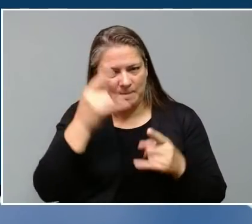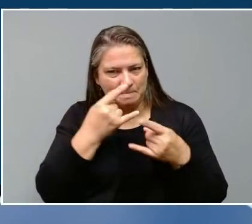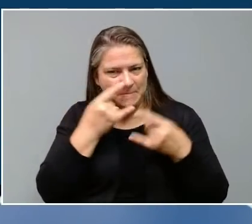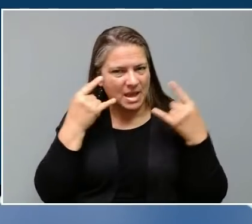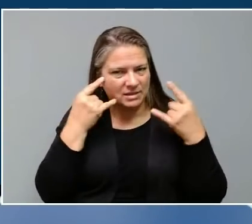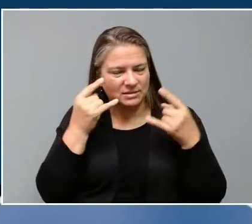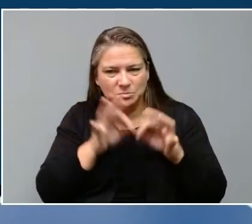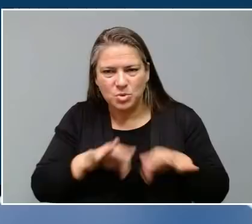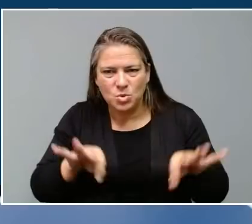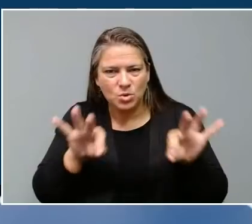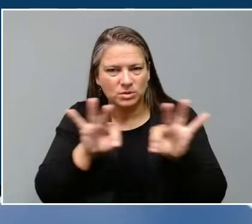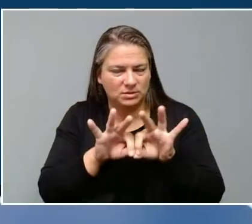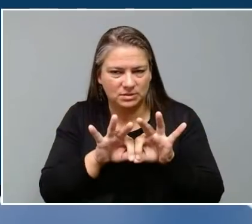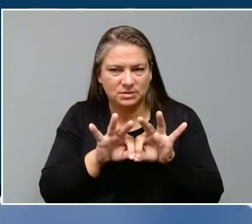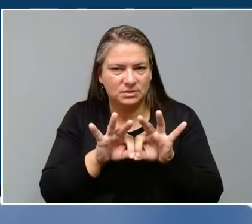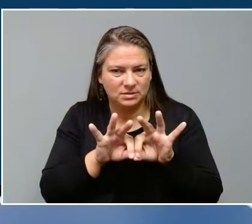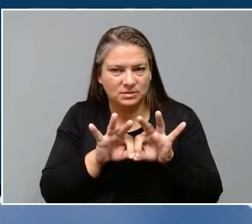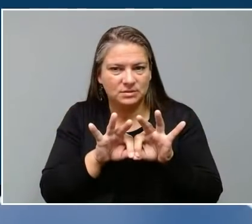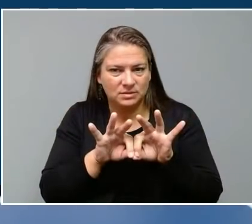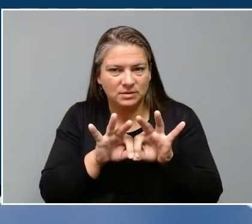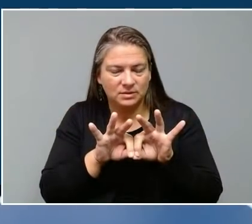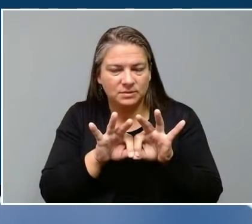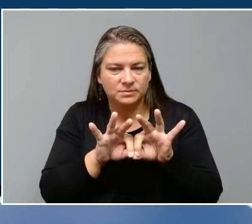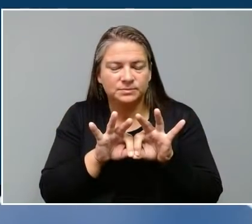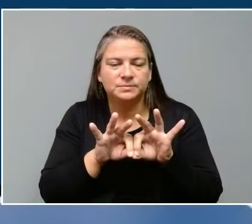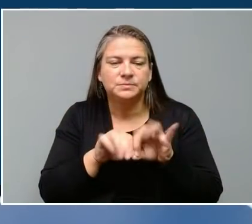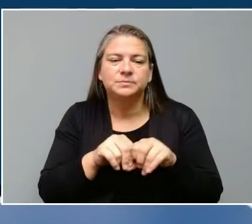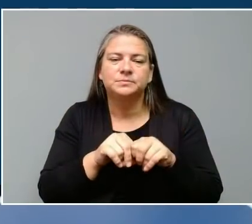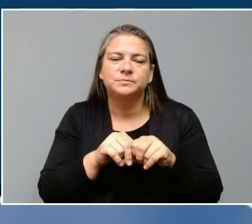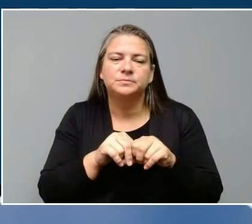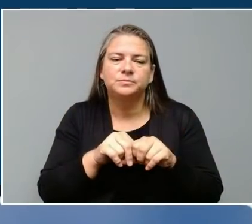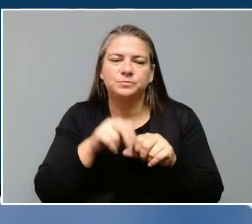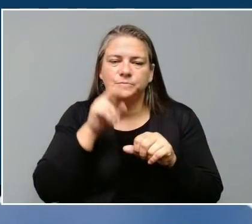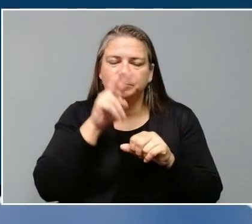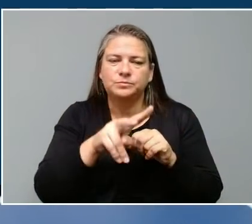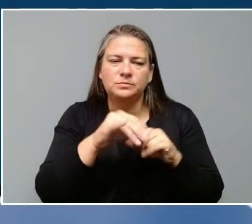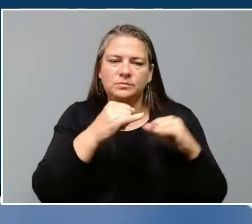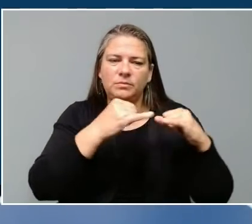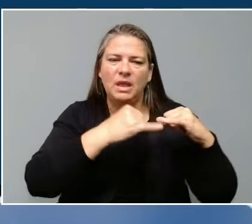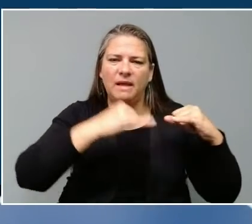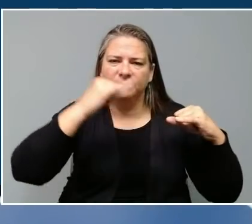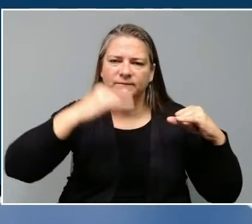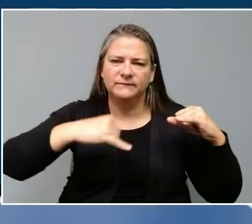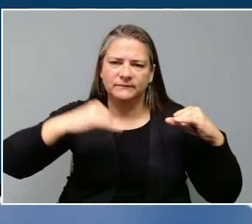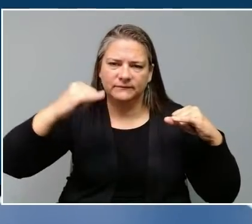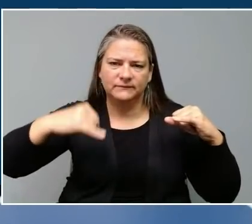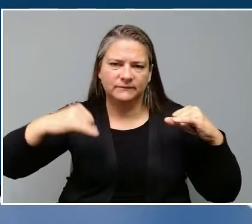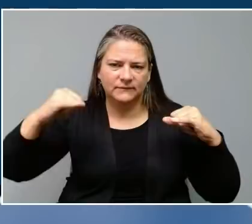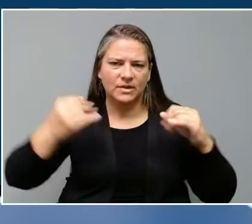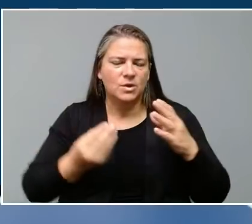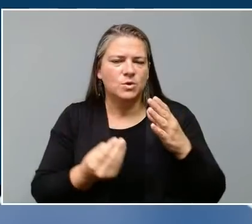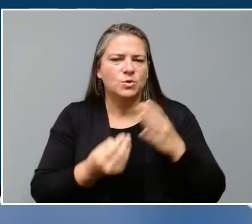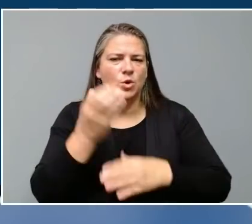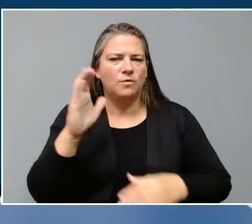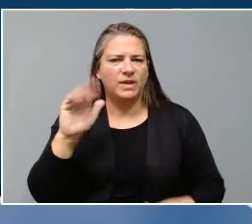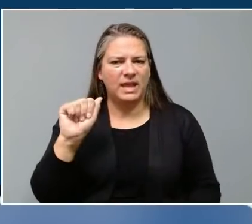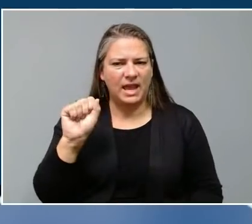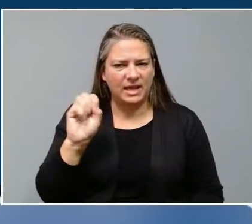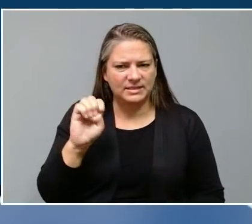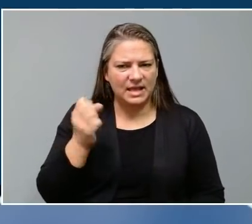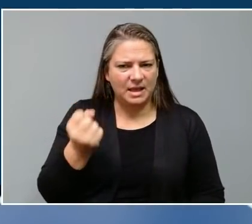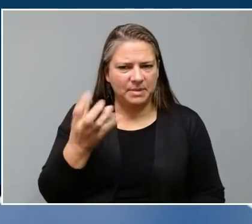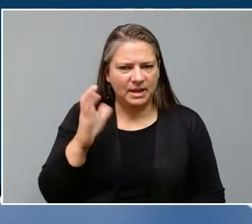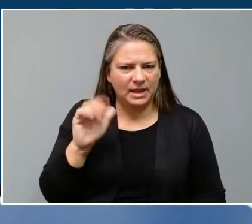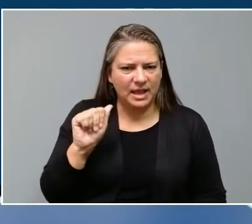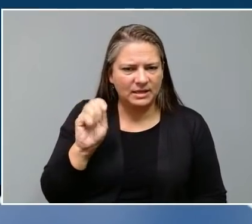critically important. Let's just look again at the line graphs to show that the exponential growth in cases also shows up